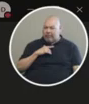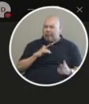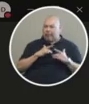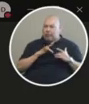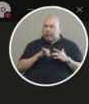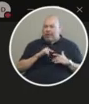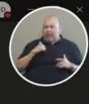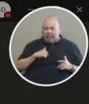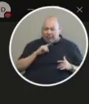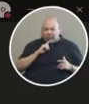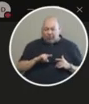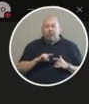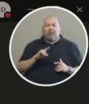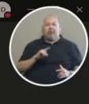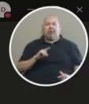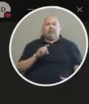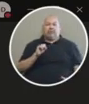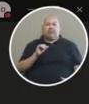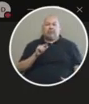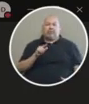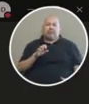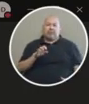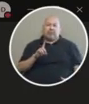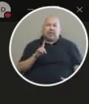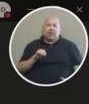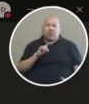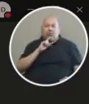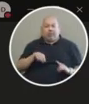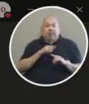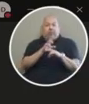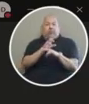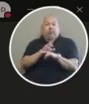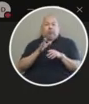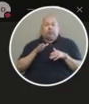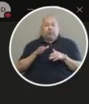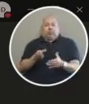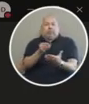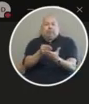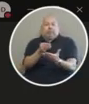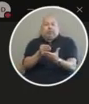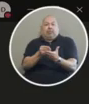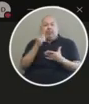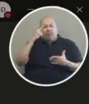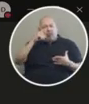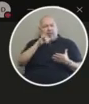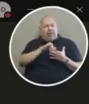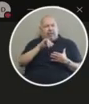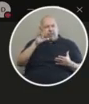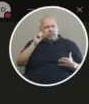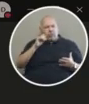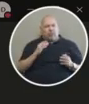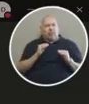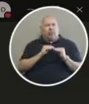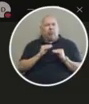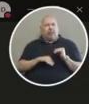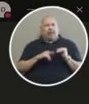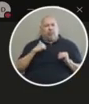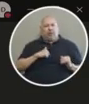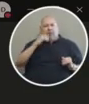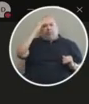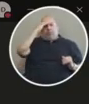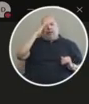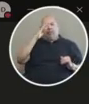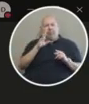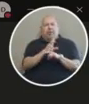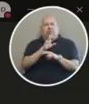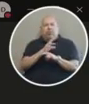relating to, or Representative Salcedo as well, about using those street funds for the fund. The more that we're aware of how that's